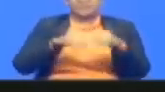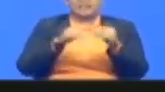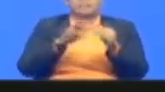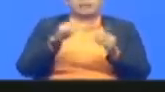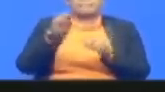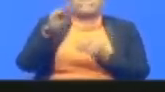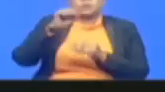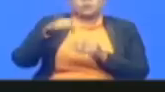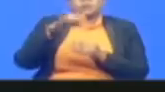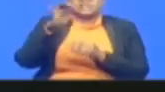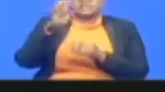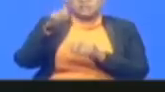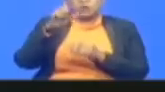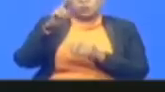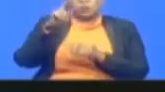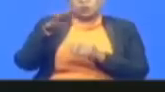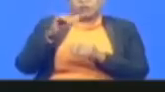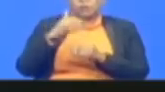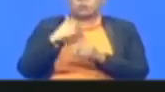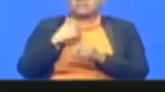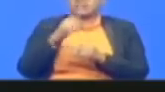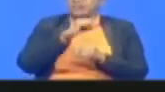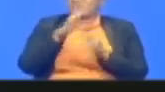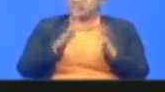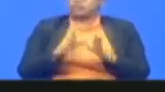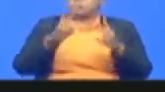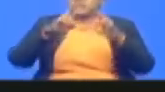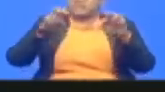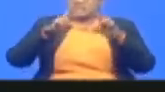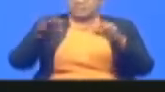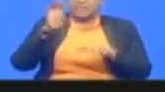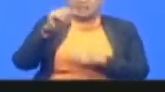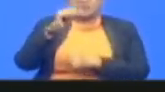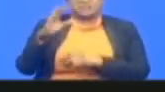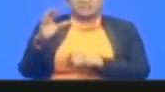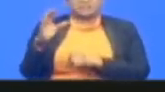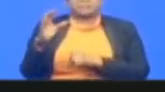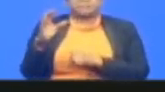Moses Lukoye wants the governor investigated by the anti-graft agencies.